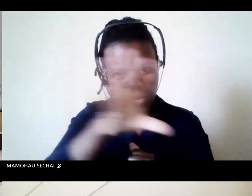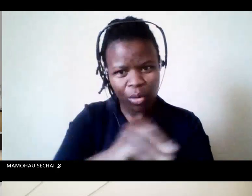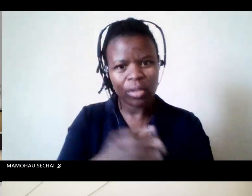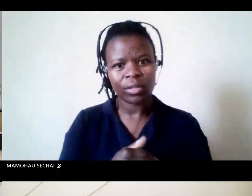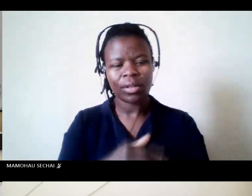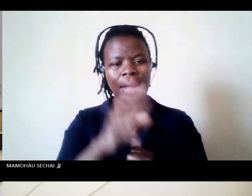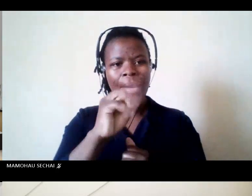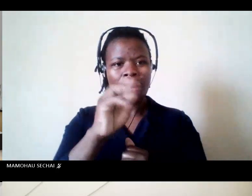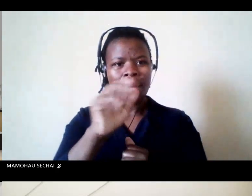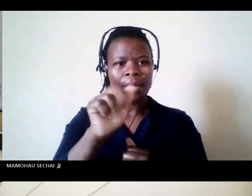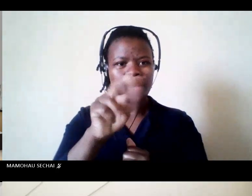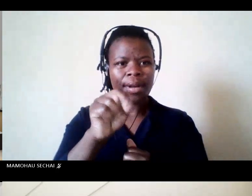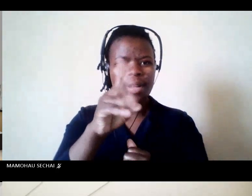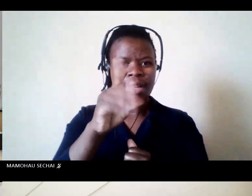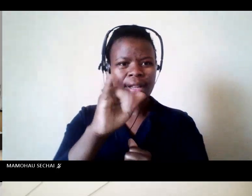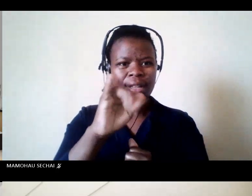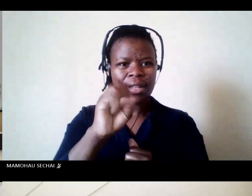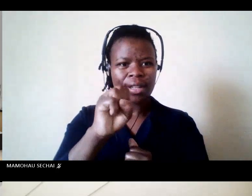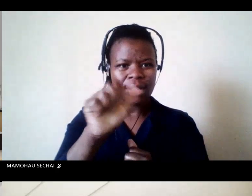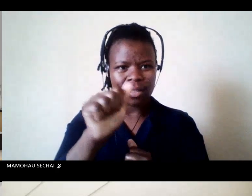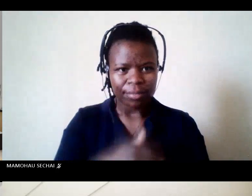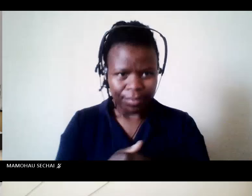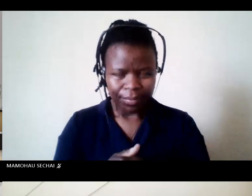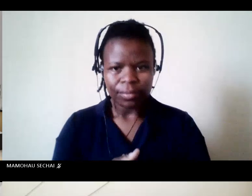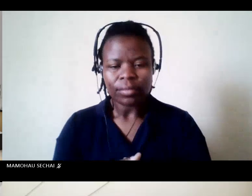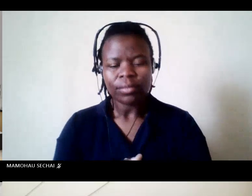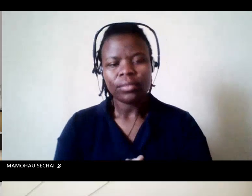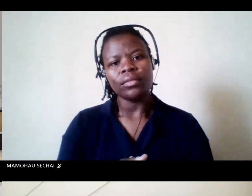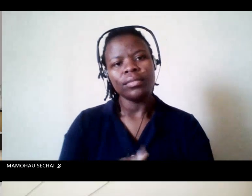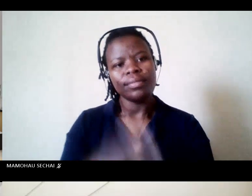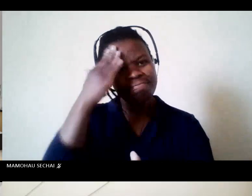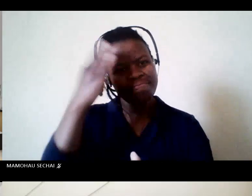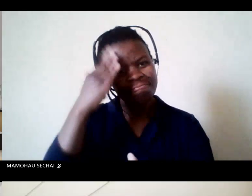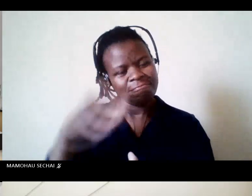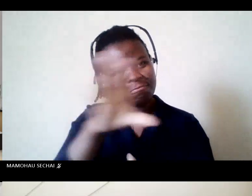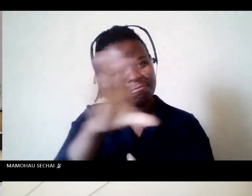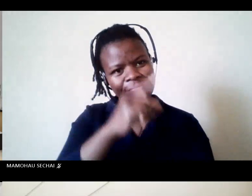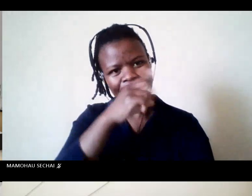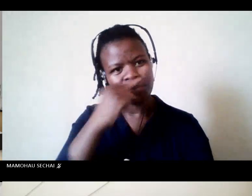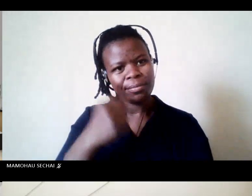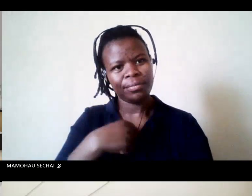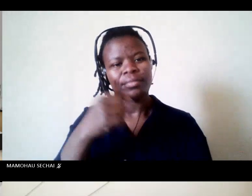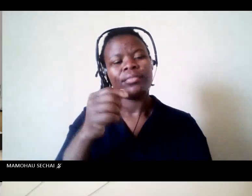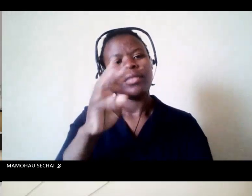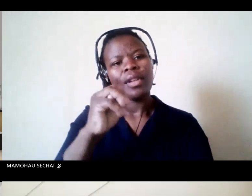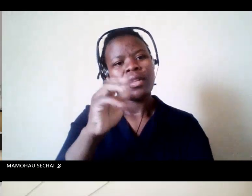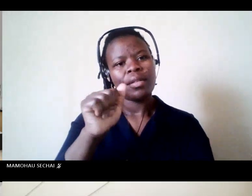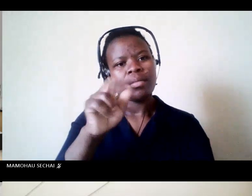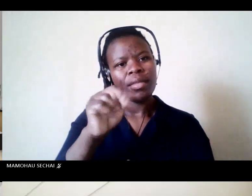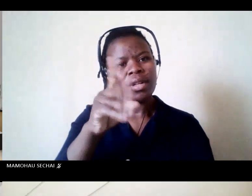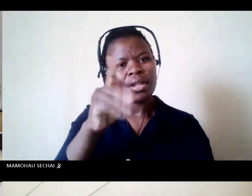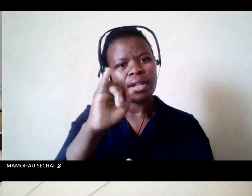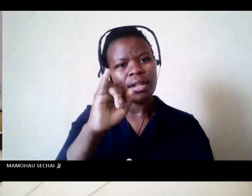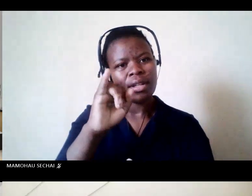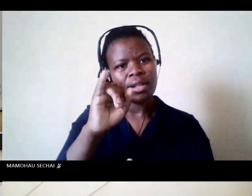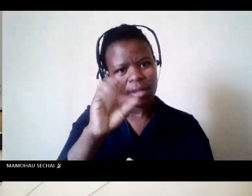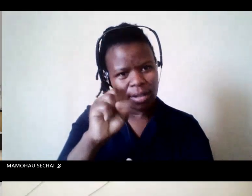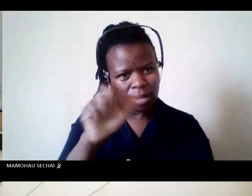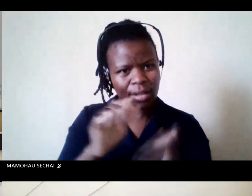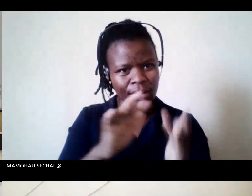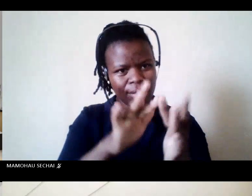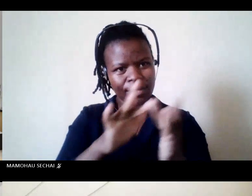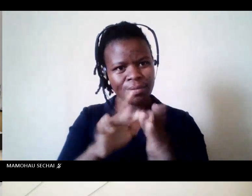Mandisa. Yes. Is that Mandisa? Yes, it Okay. is. Yes. Hi, everyone. My name is Mandisa Ndebele. I'm connecting from Cape Town. I work at